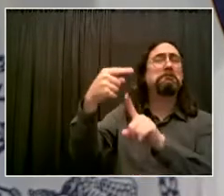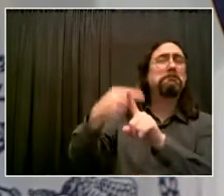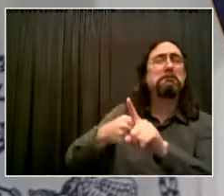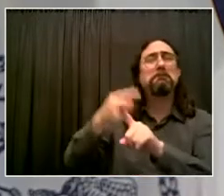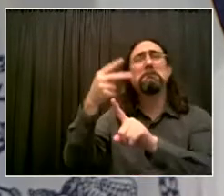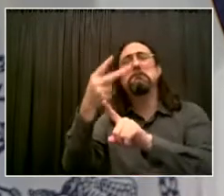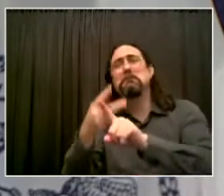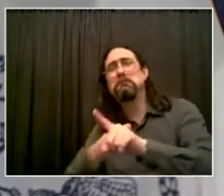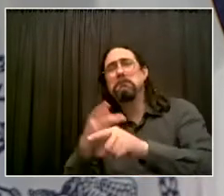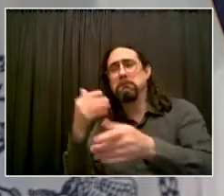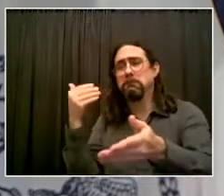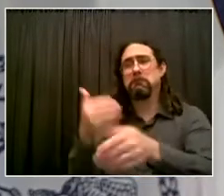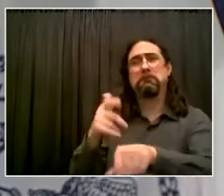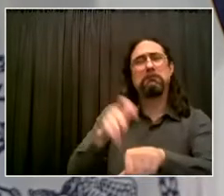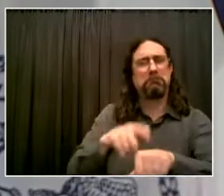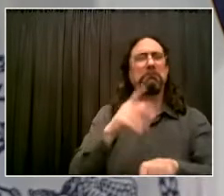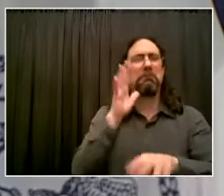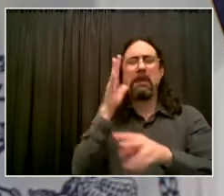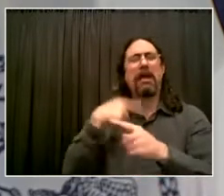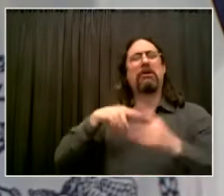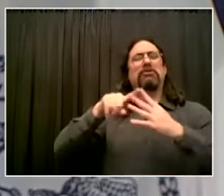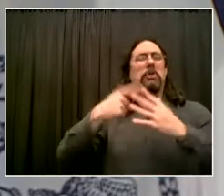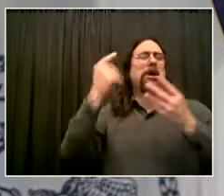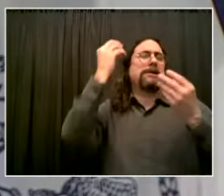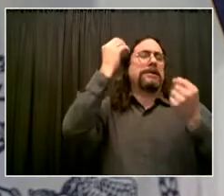Next is Juliette from 1010 Wins.